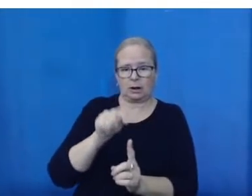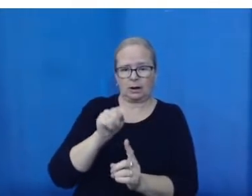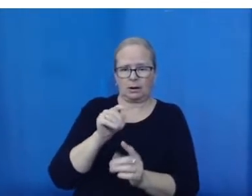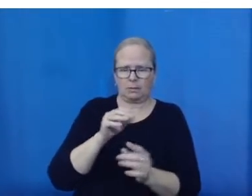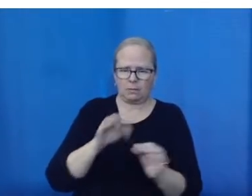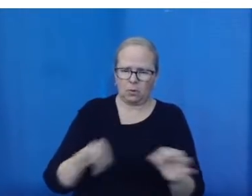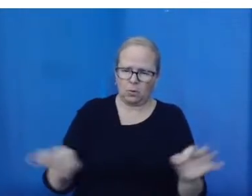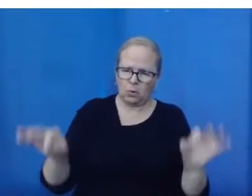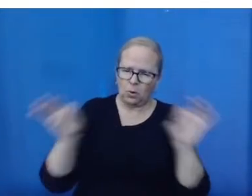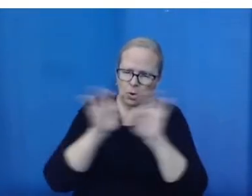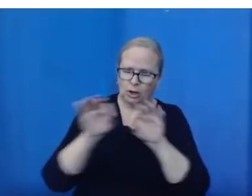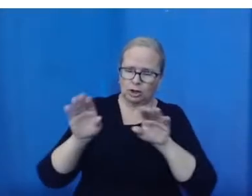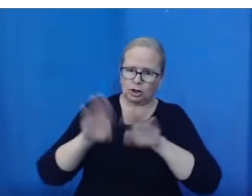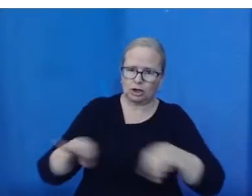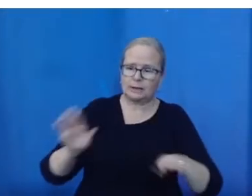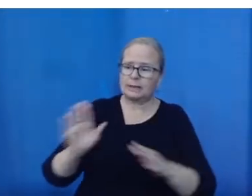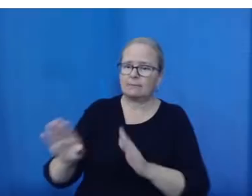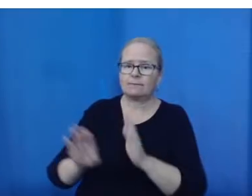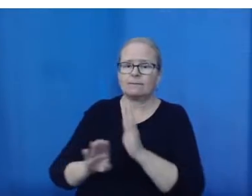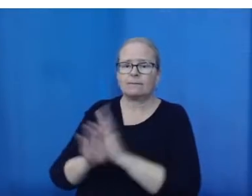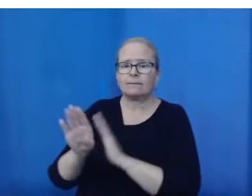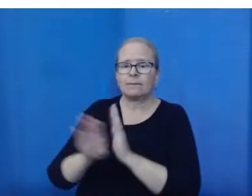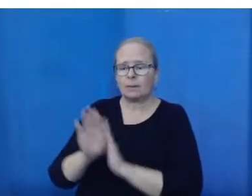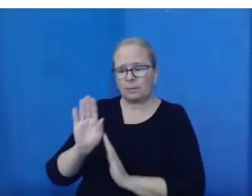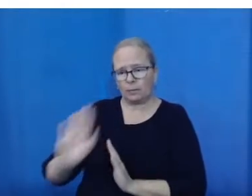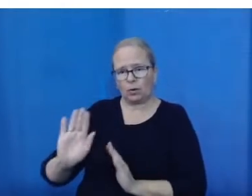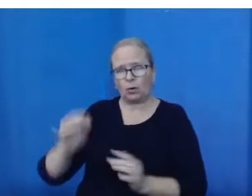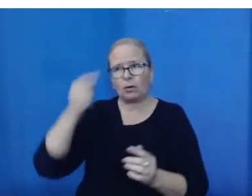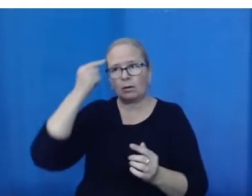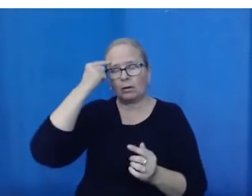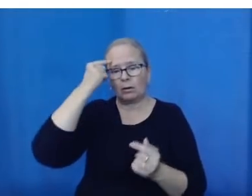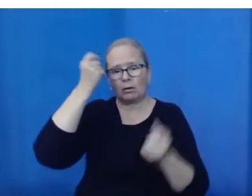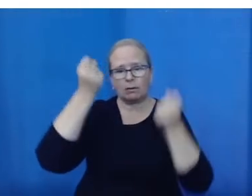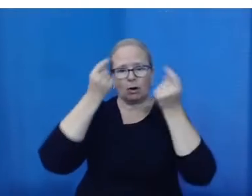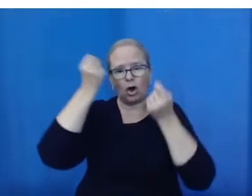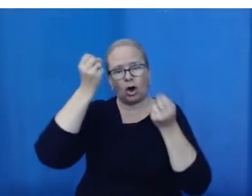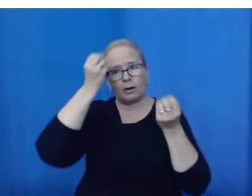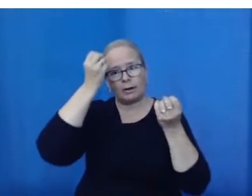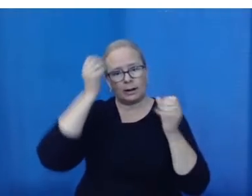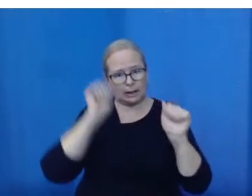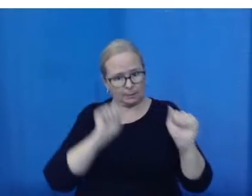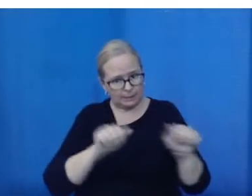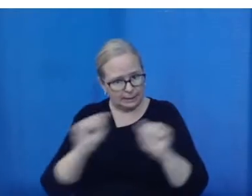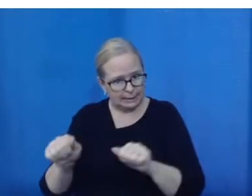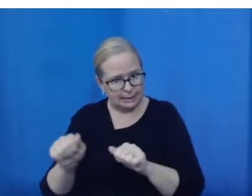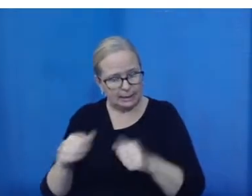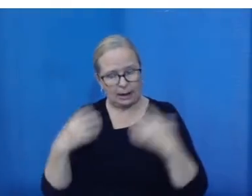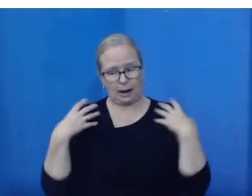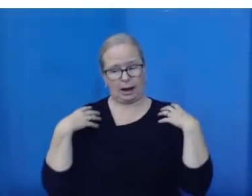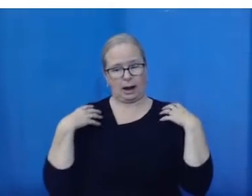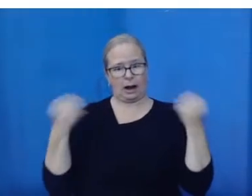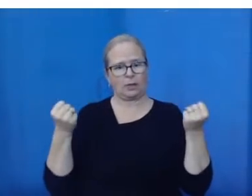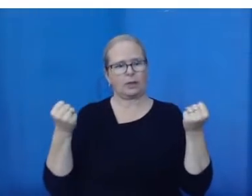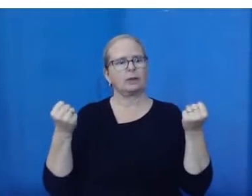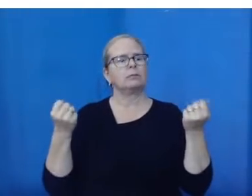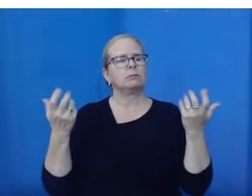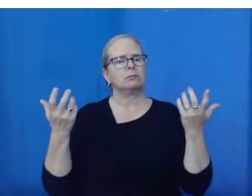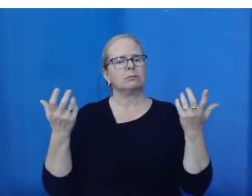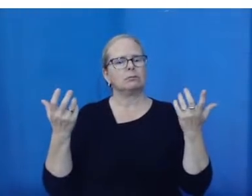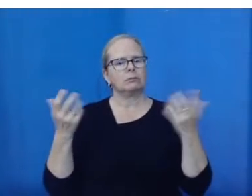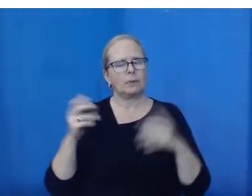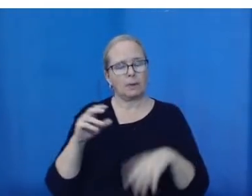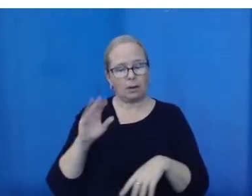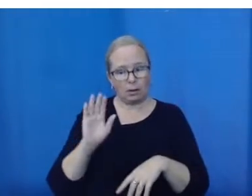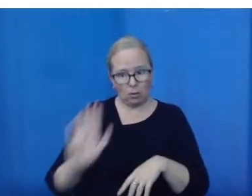outcomes. And we know when we look at their capacity to learn and we just think about their intelligence,